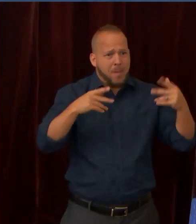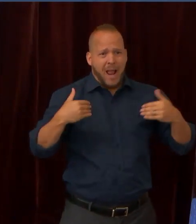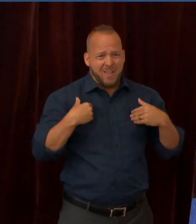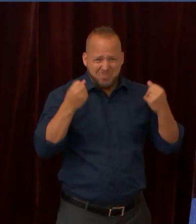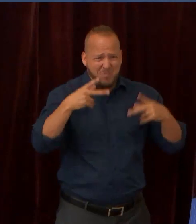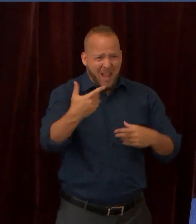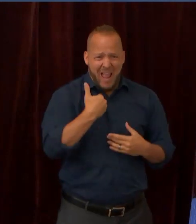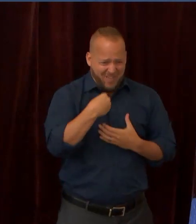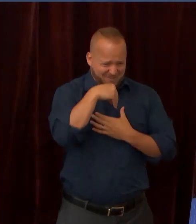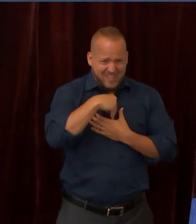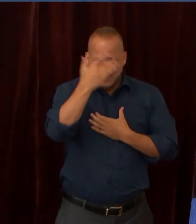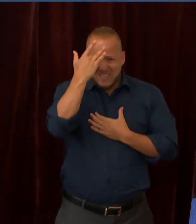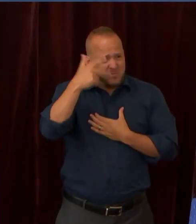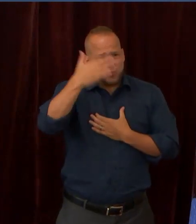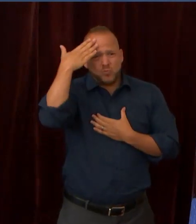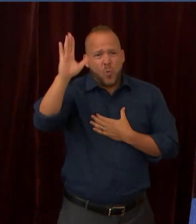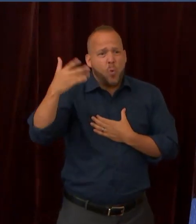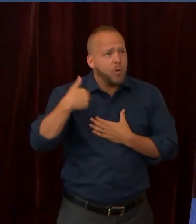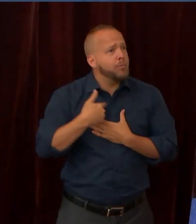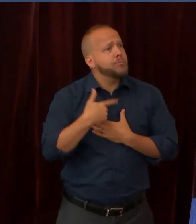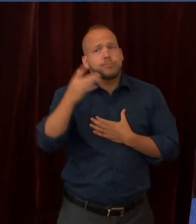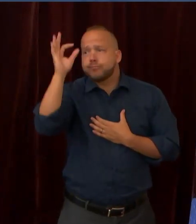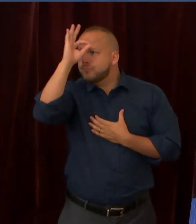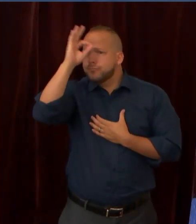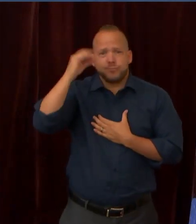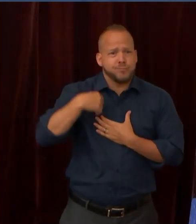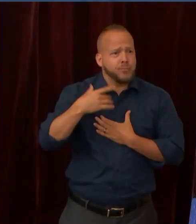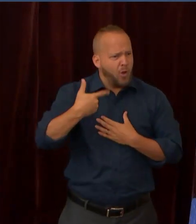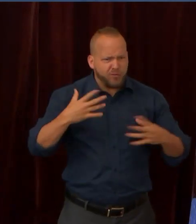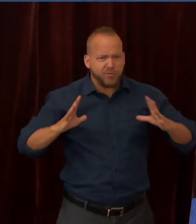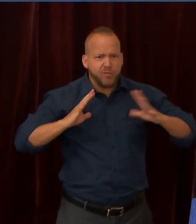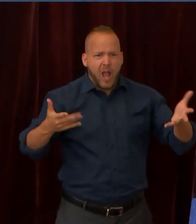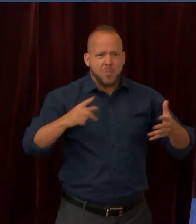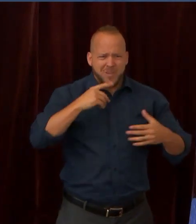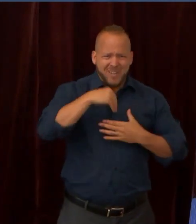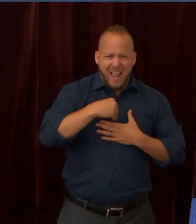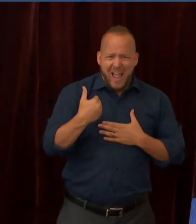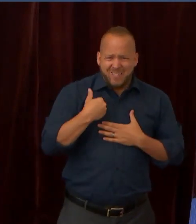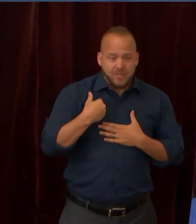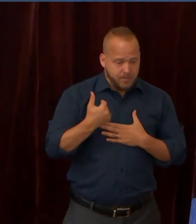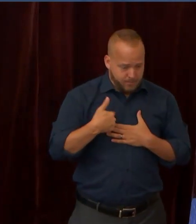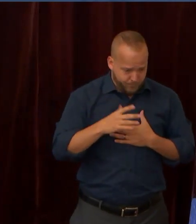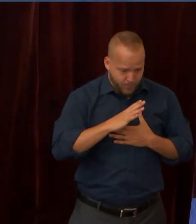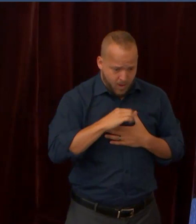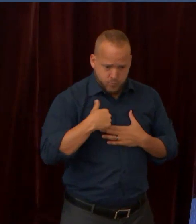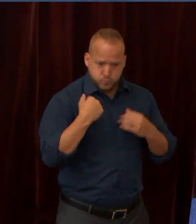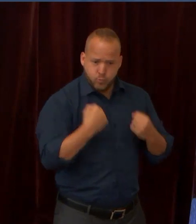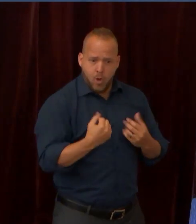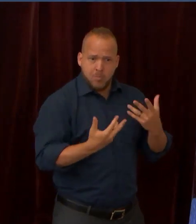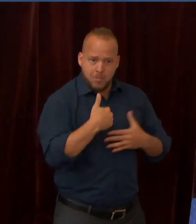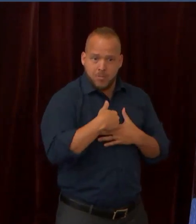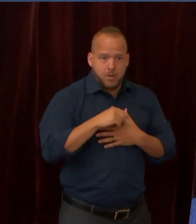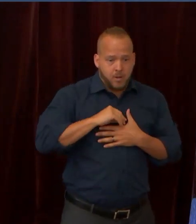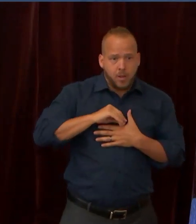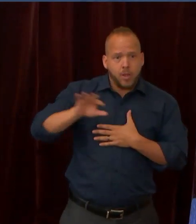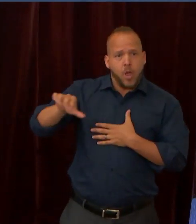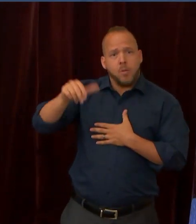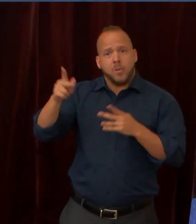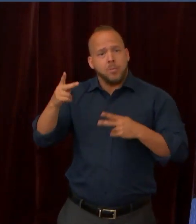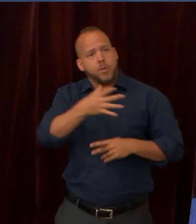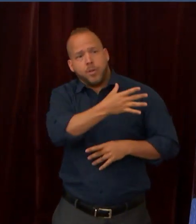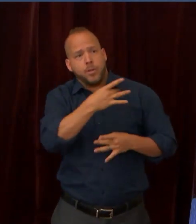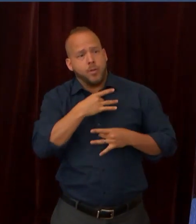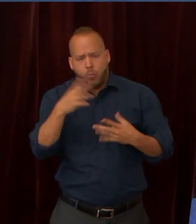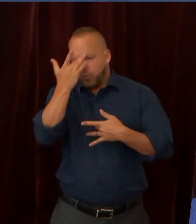for eggs. And it turns out that this is being effective. And so what we're really hopeful for is that these